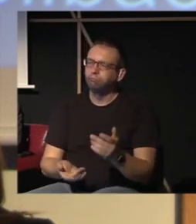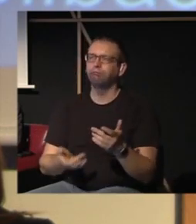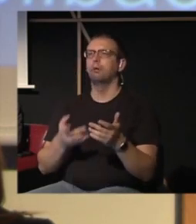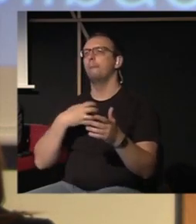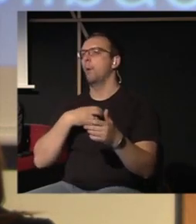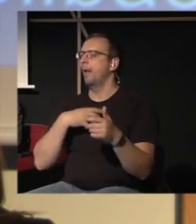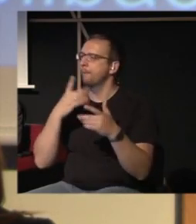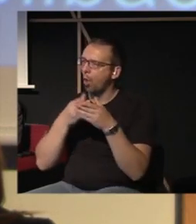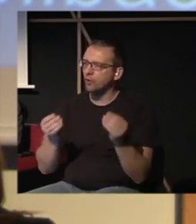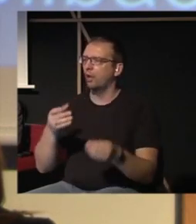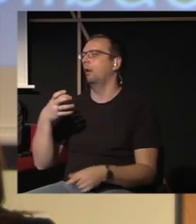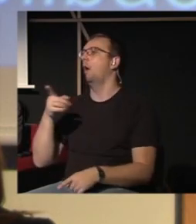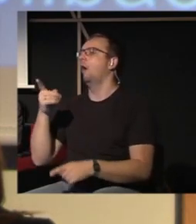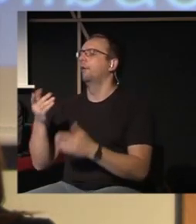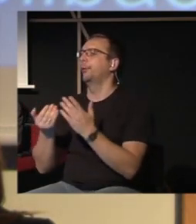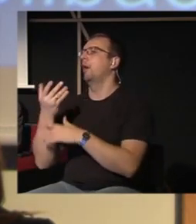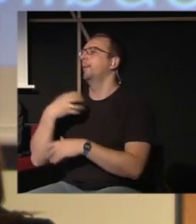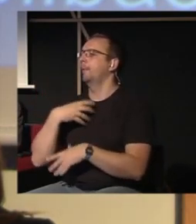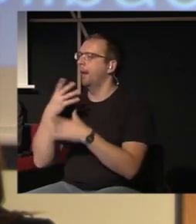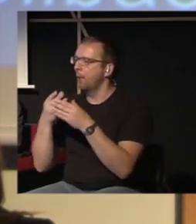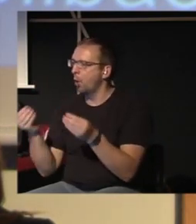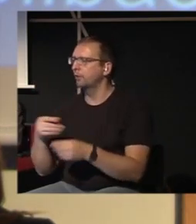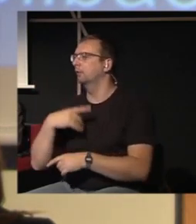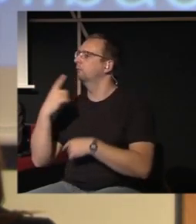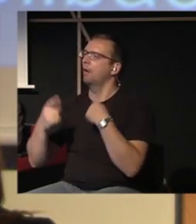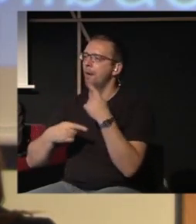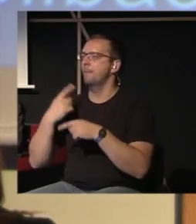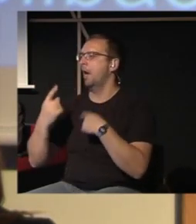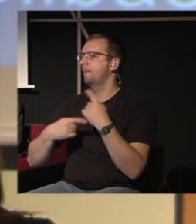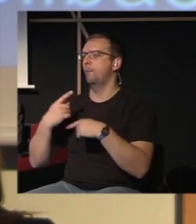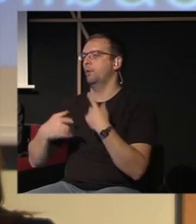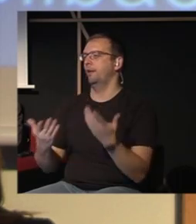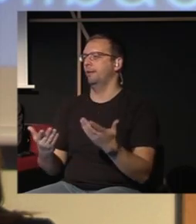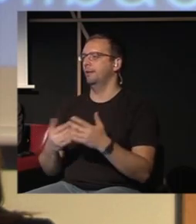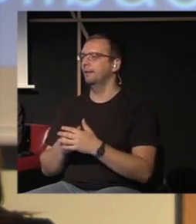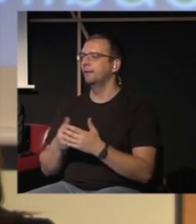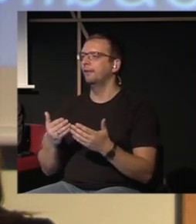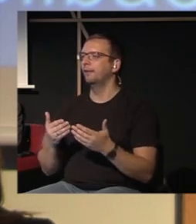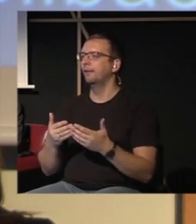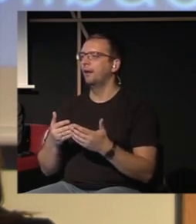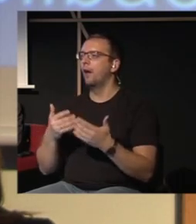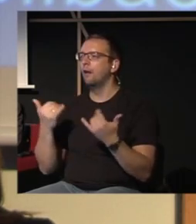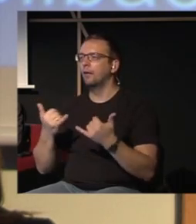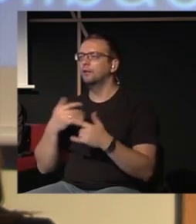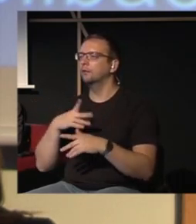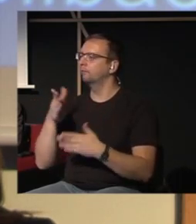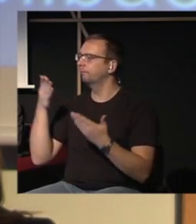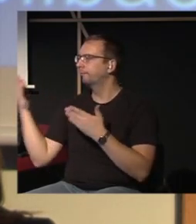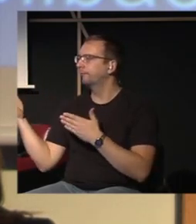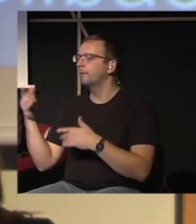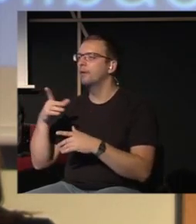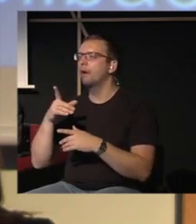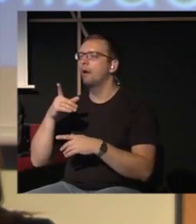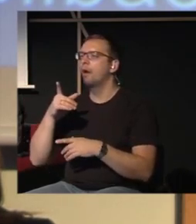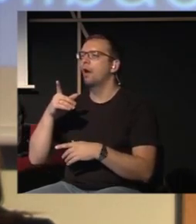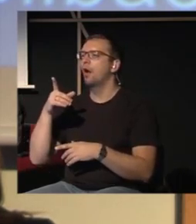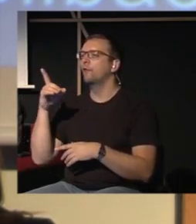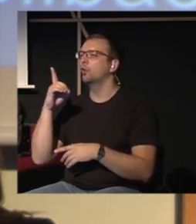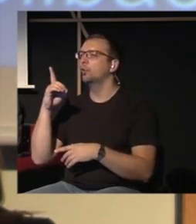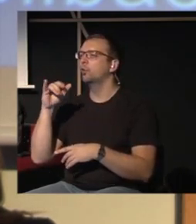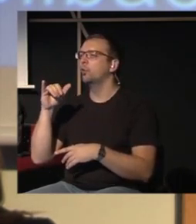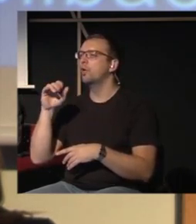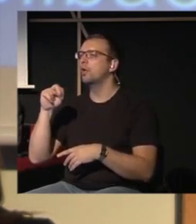Zagreb. She joined the club in 2011 as a new media expert, and about 2.5 years